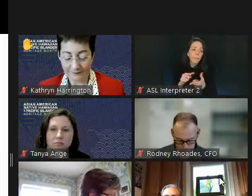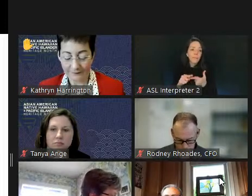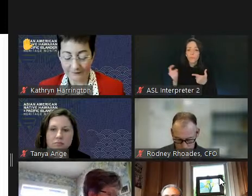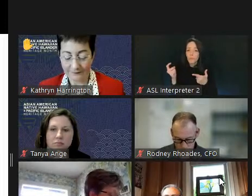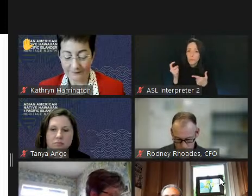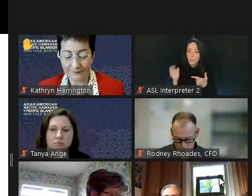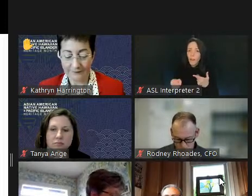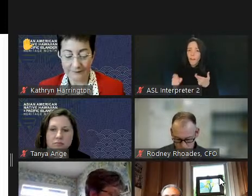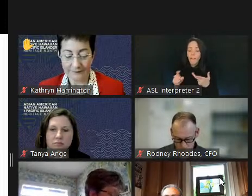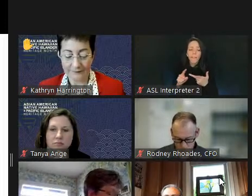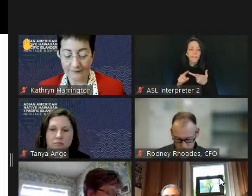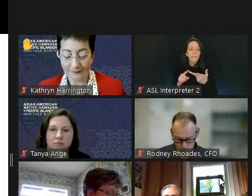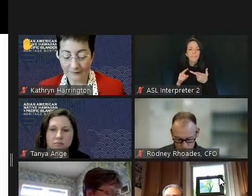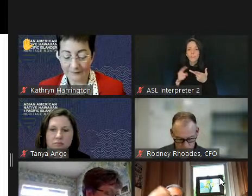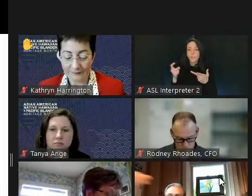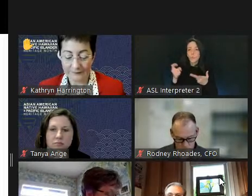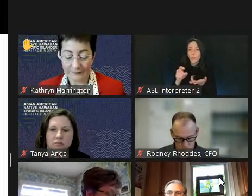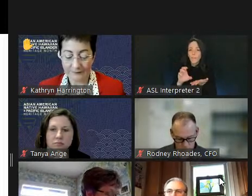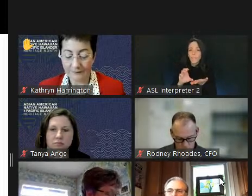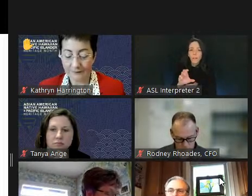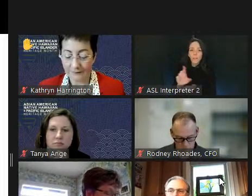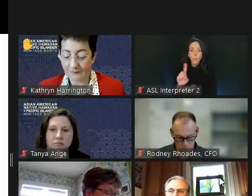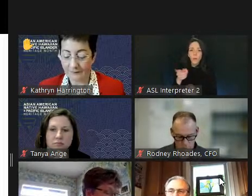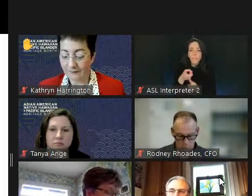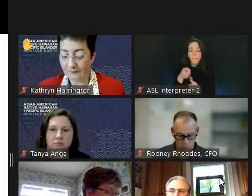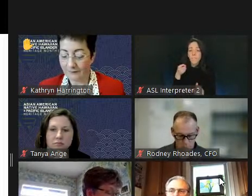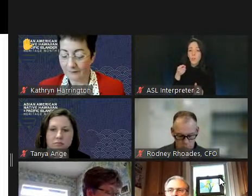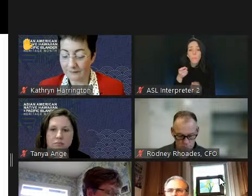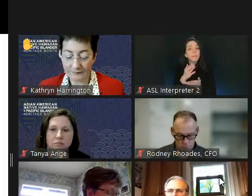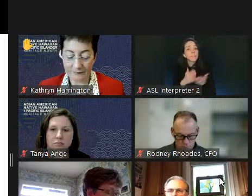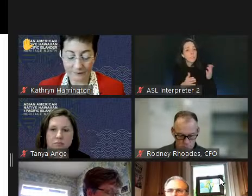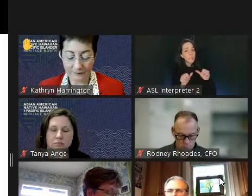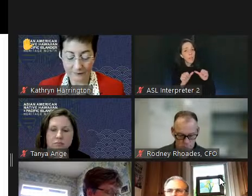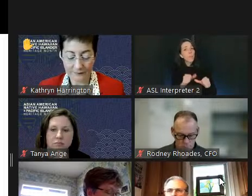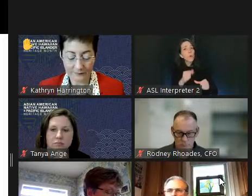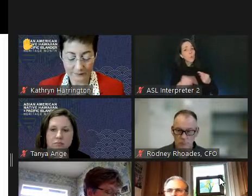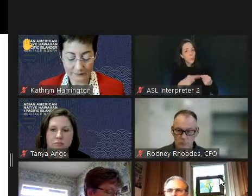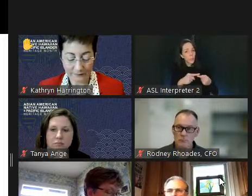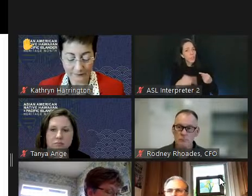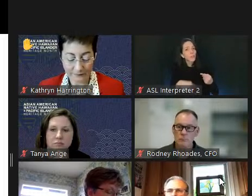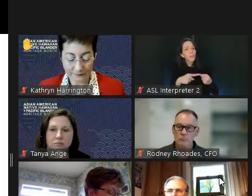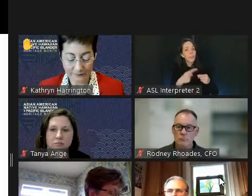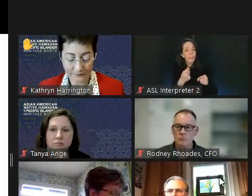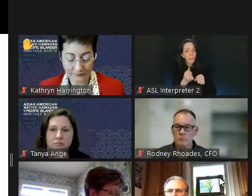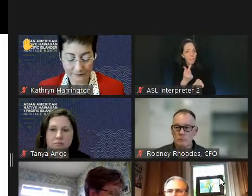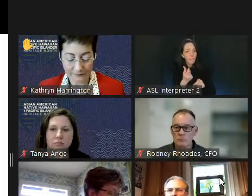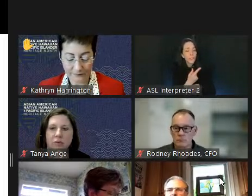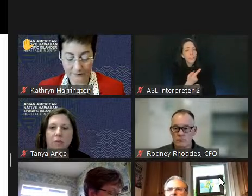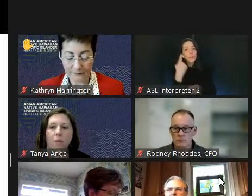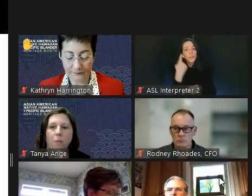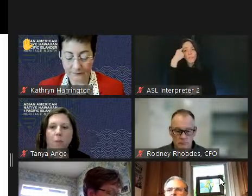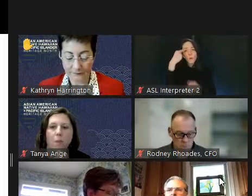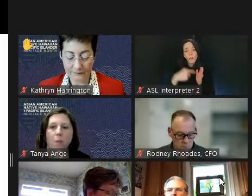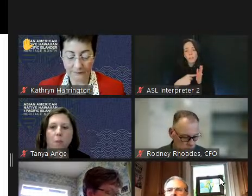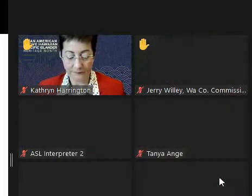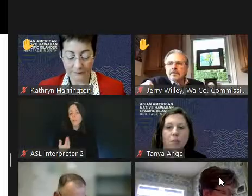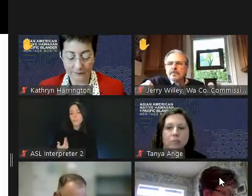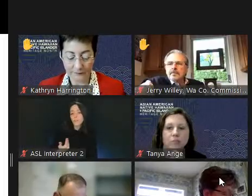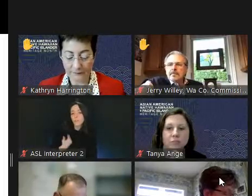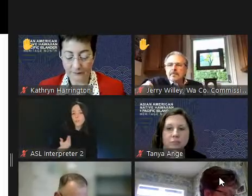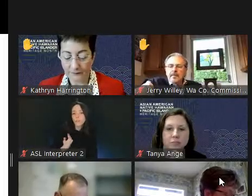on the grant funding source. So some are recurring that apply each year. For example, the juvenile drug court